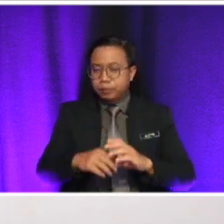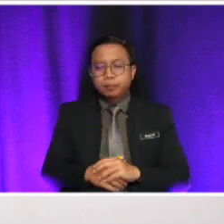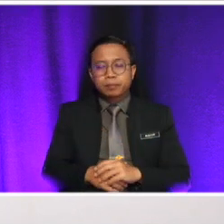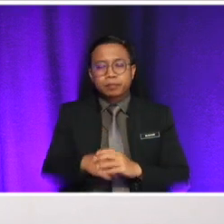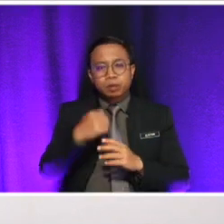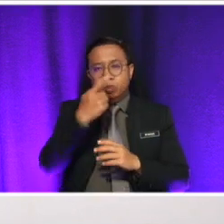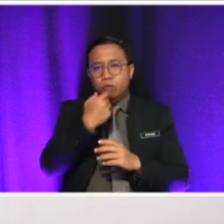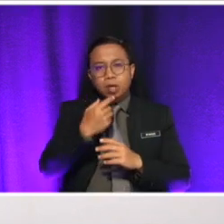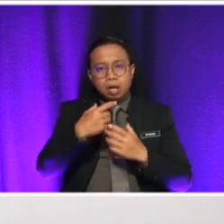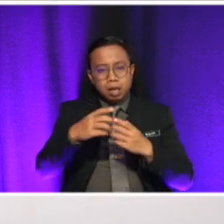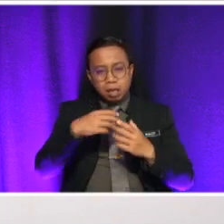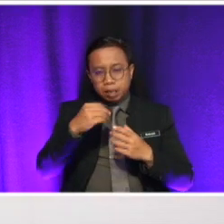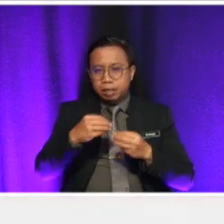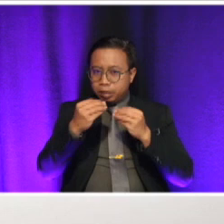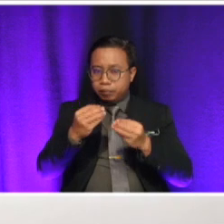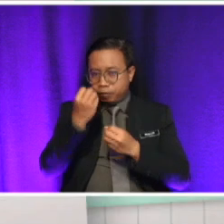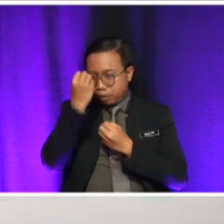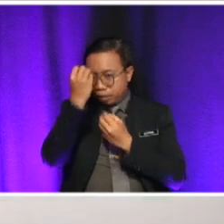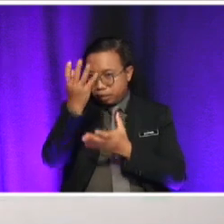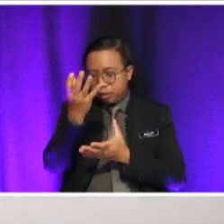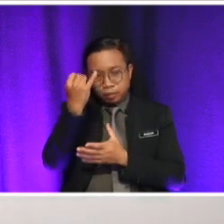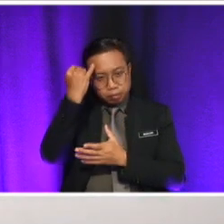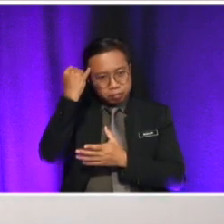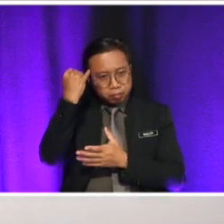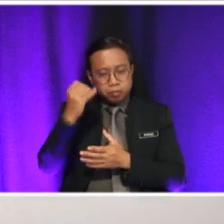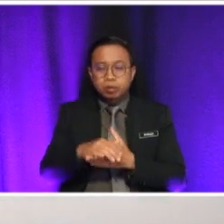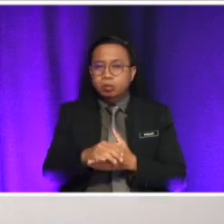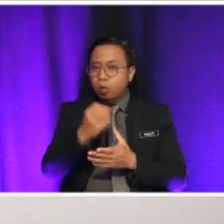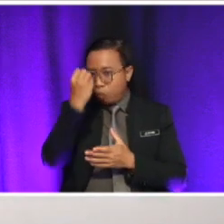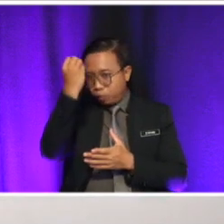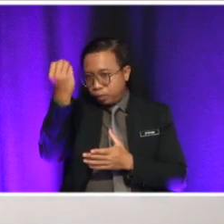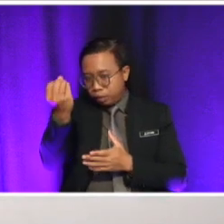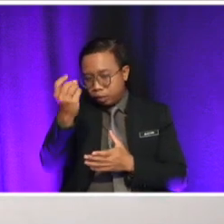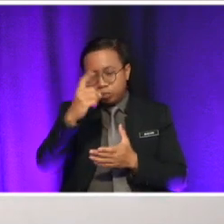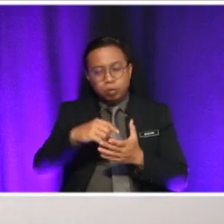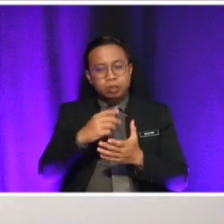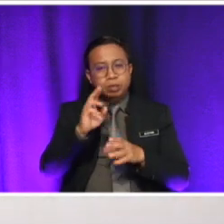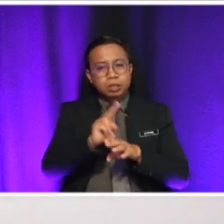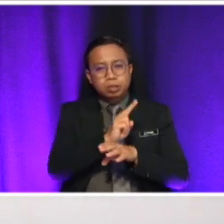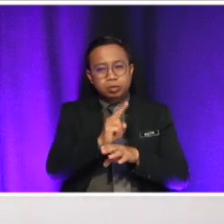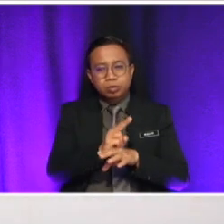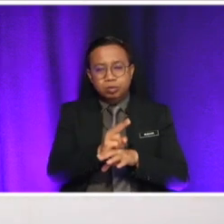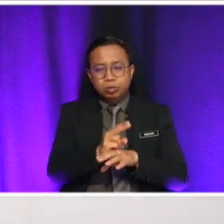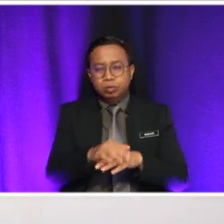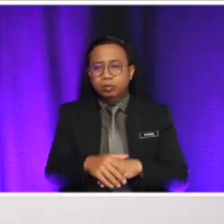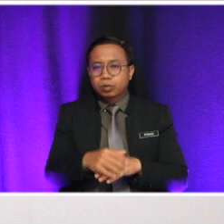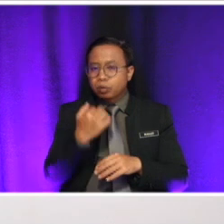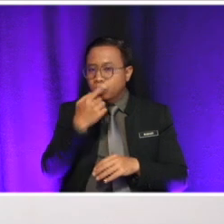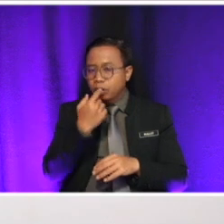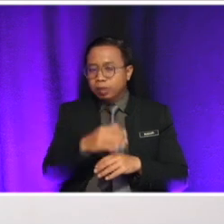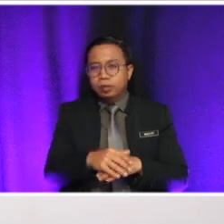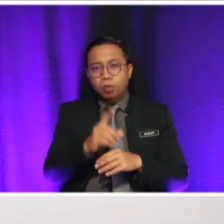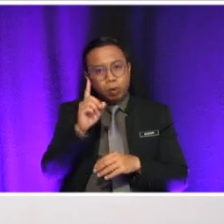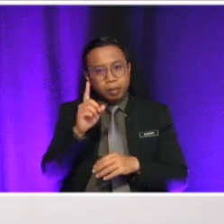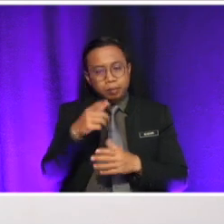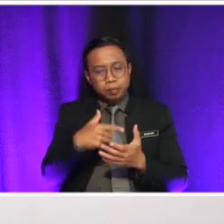would anybody like to give another idea, and do you have any new opinion on this? What other things that you can use instead of them? Can Who we would like to go? one